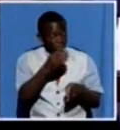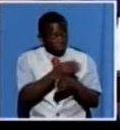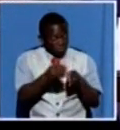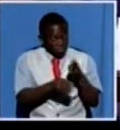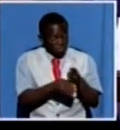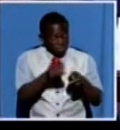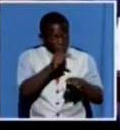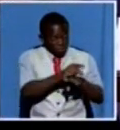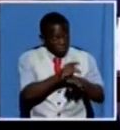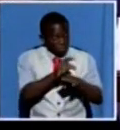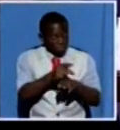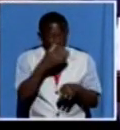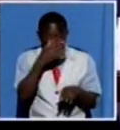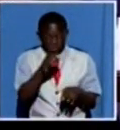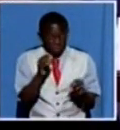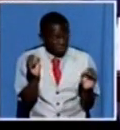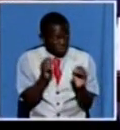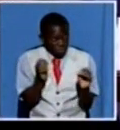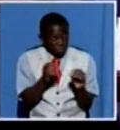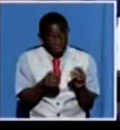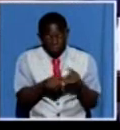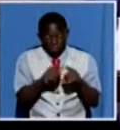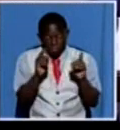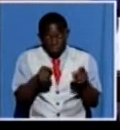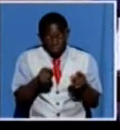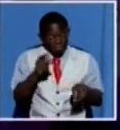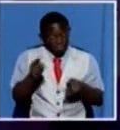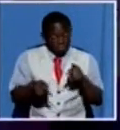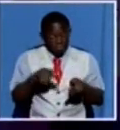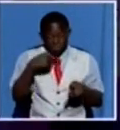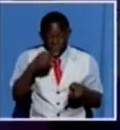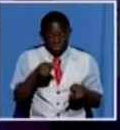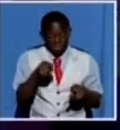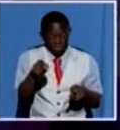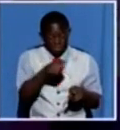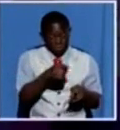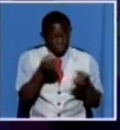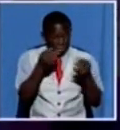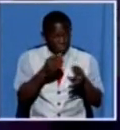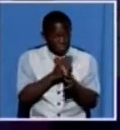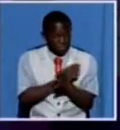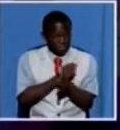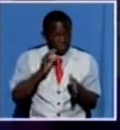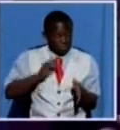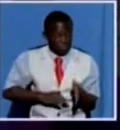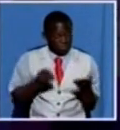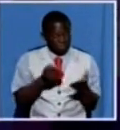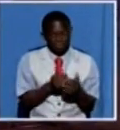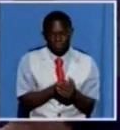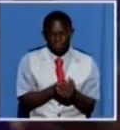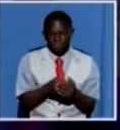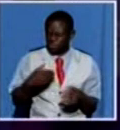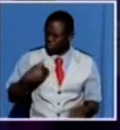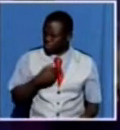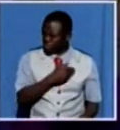is the feelings that this is not benefiting many Zambians. This is mainly benefiting Chinese contractors. Who are those Chinese contractors? Tell me,